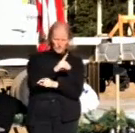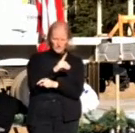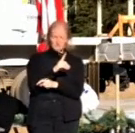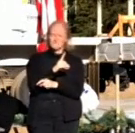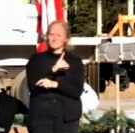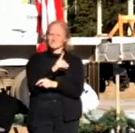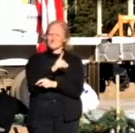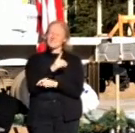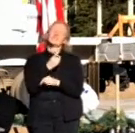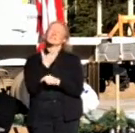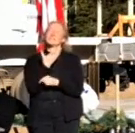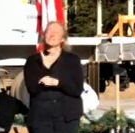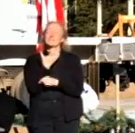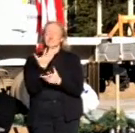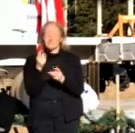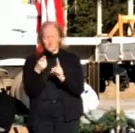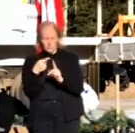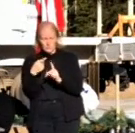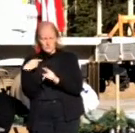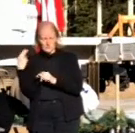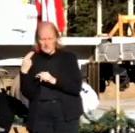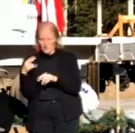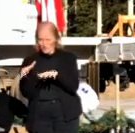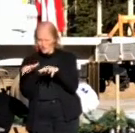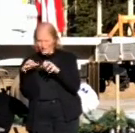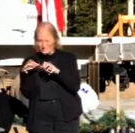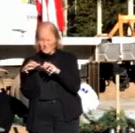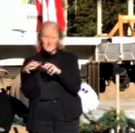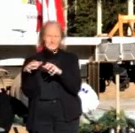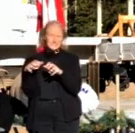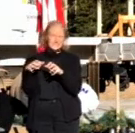pandemic to historic freezes